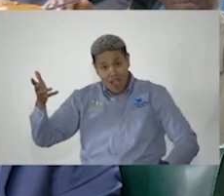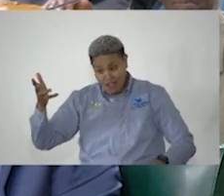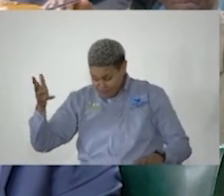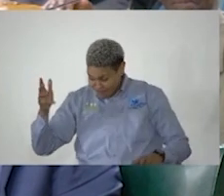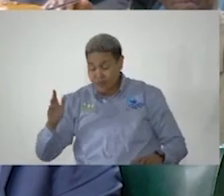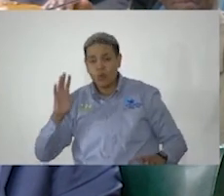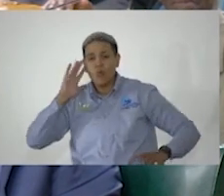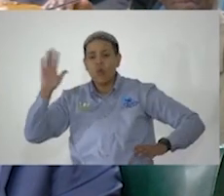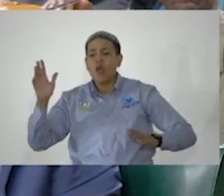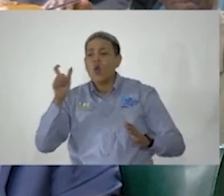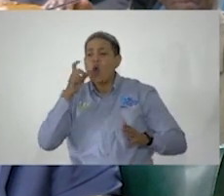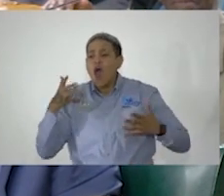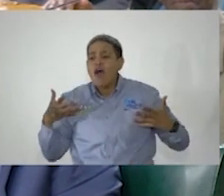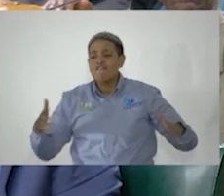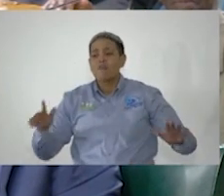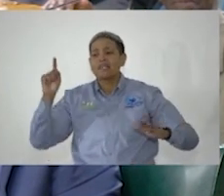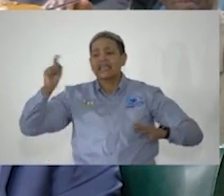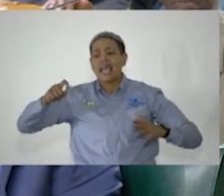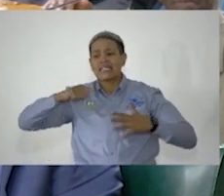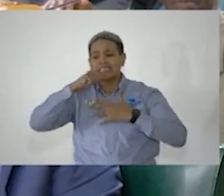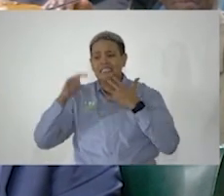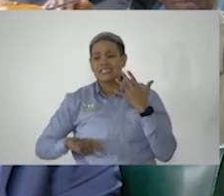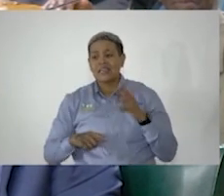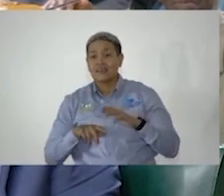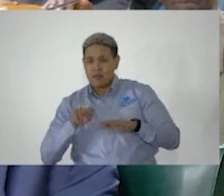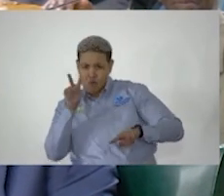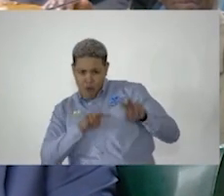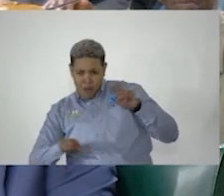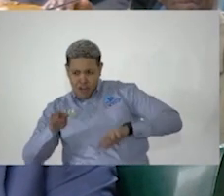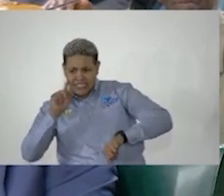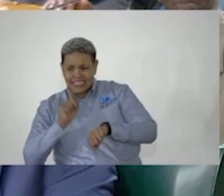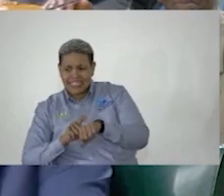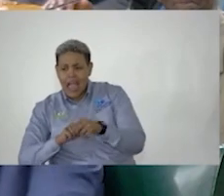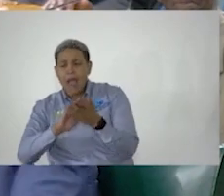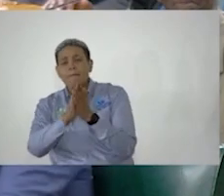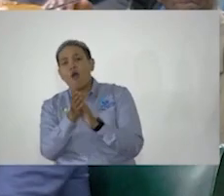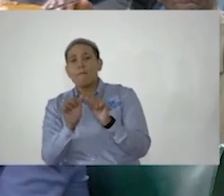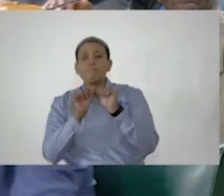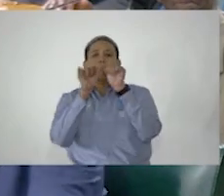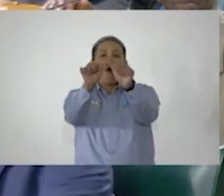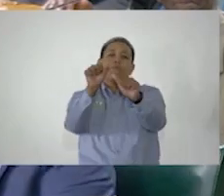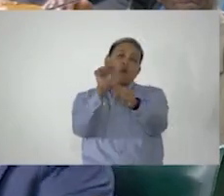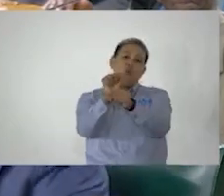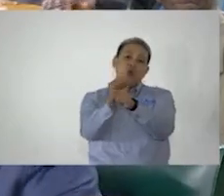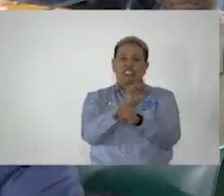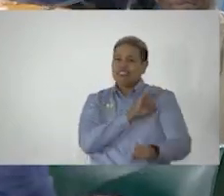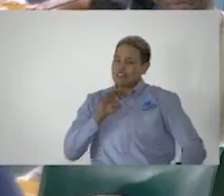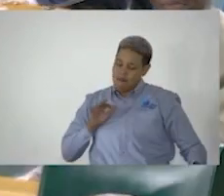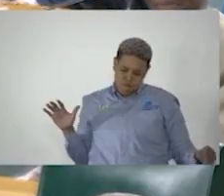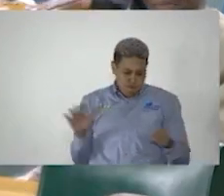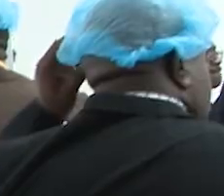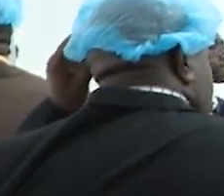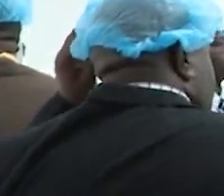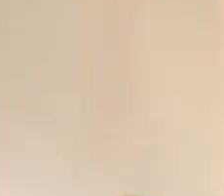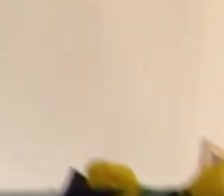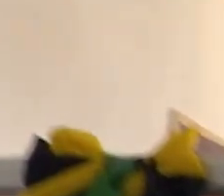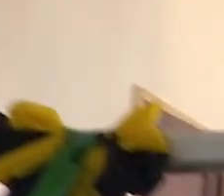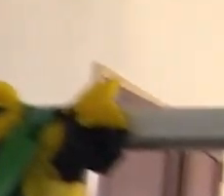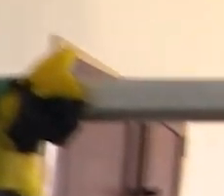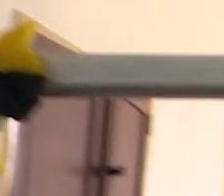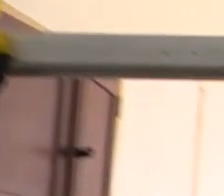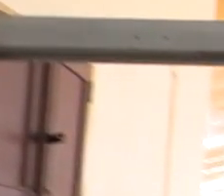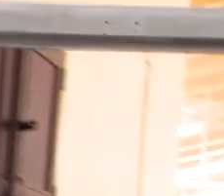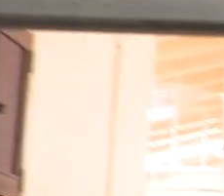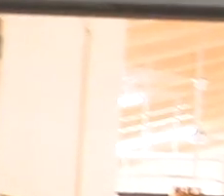Agency who have completed the necessary probationary periods into permanent employees. Full stop. There are